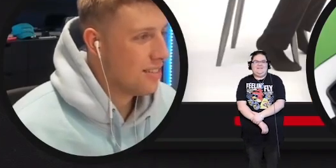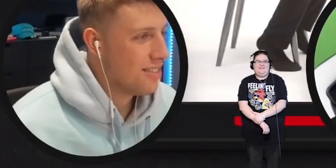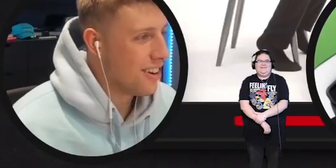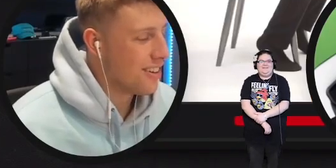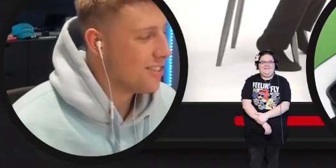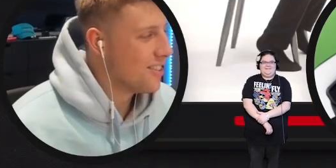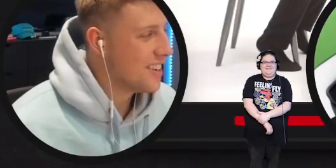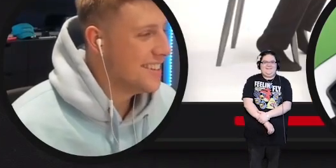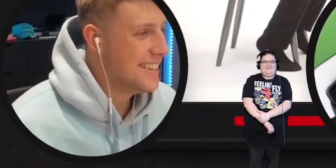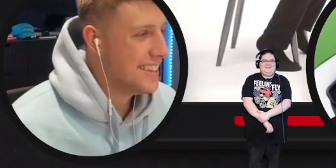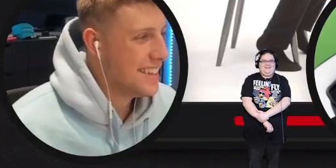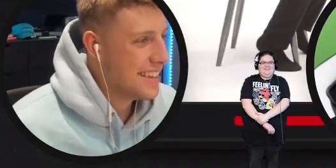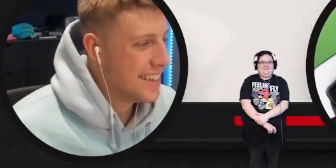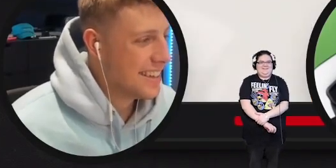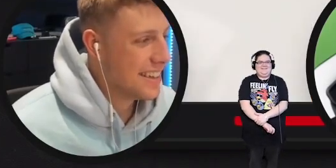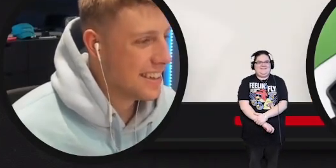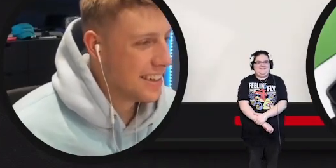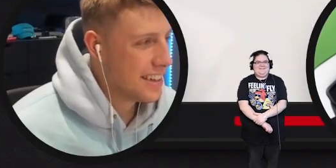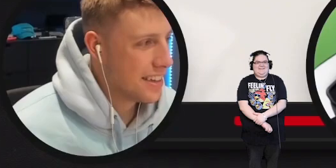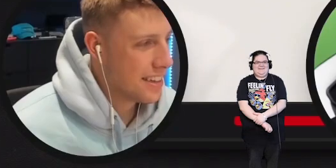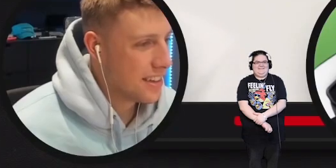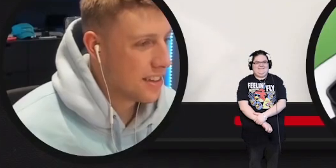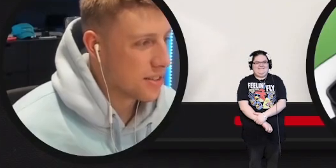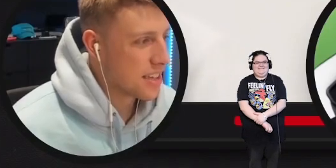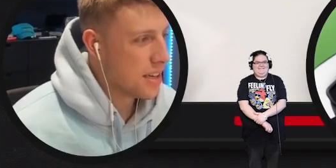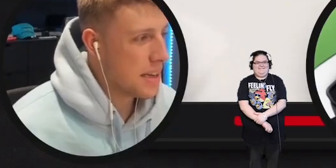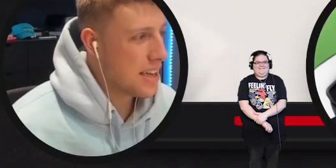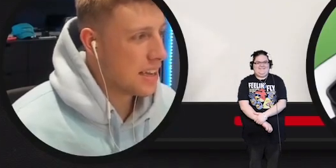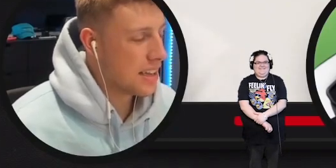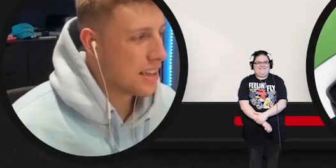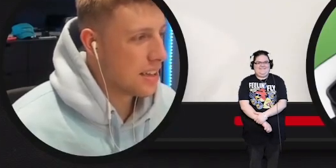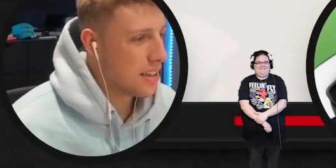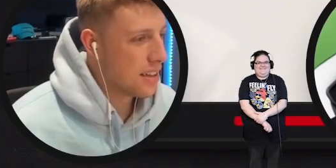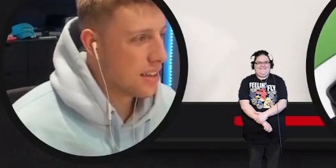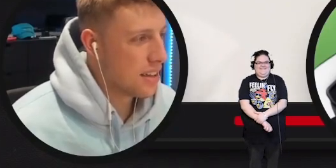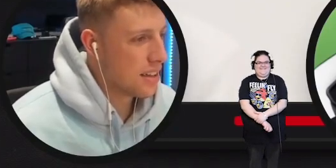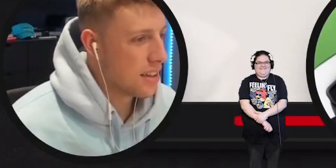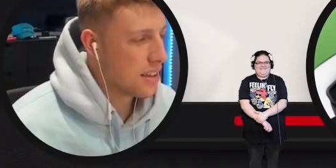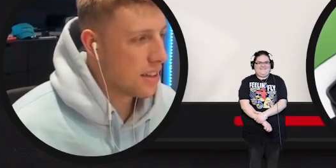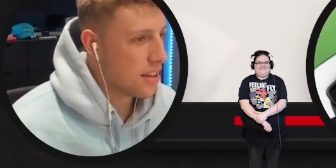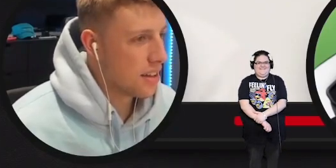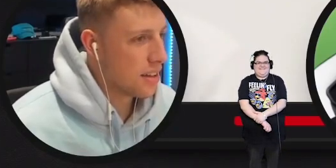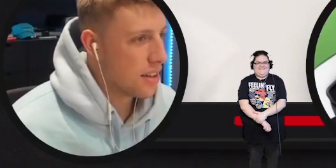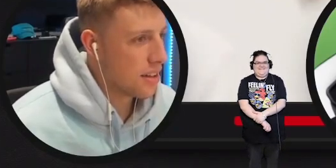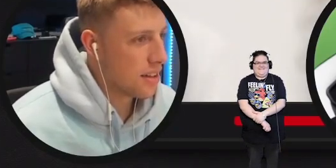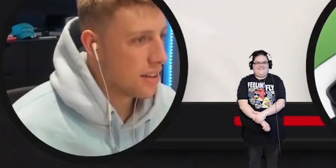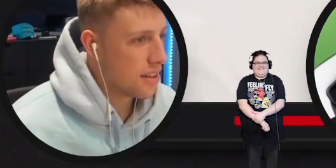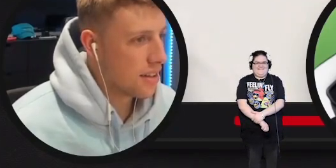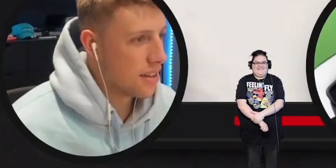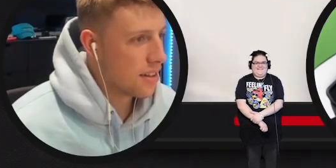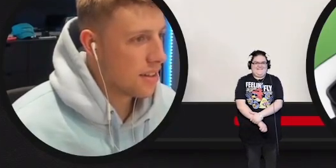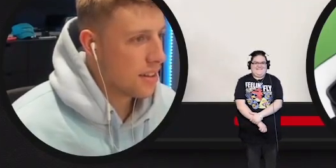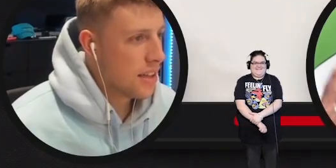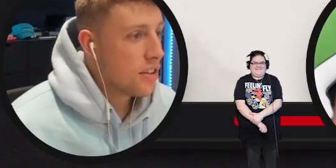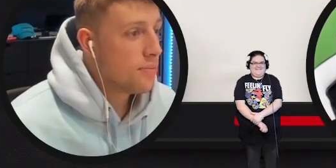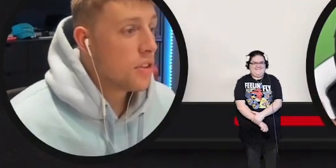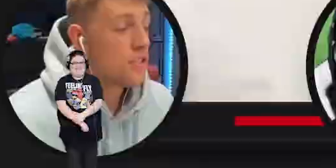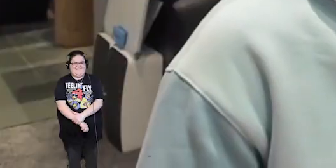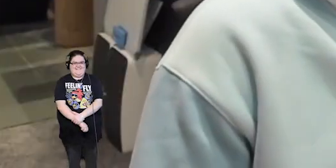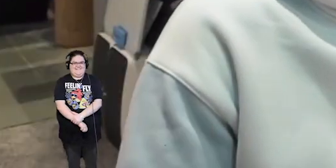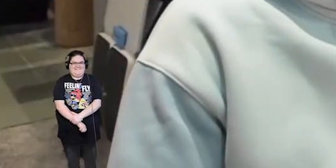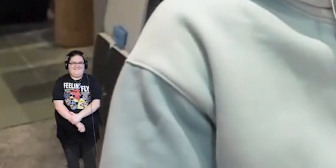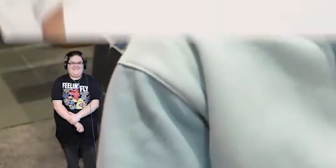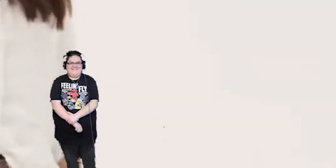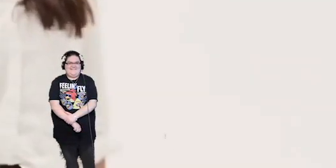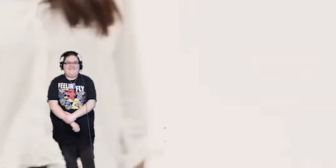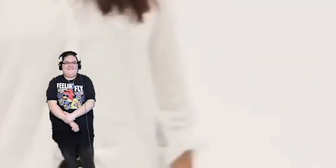You tell me. I think he's for the brunette thing. Oh. Hello, who's it gonna be? Hello. Brunette thing. Nice to see you yet again.